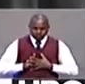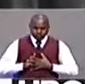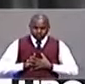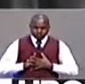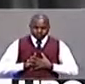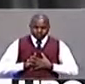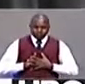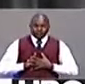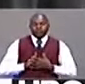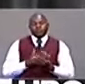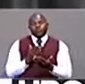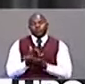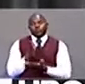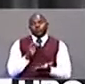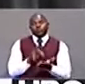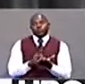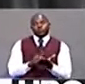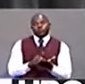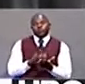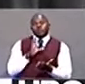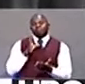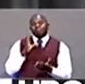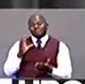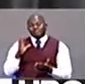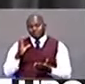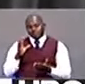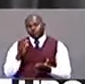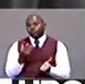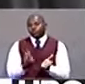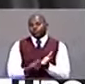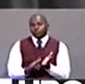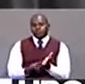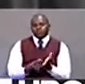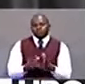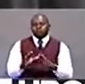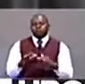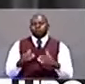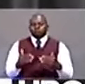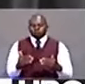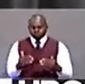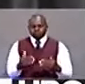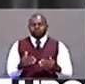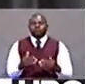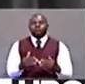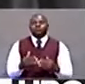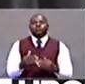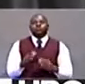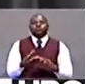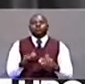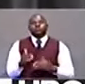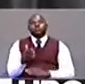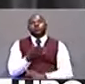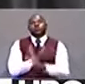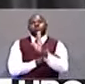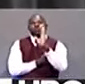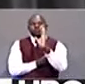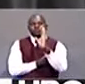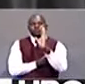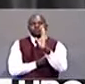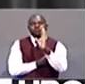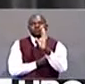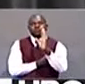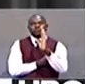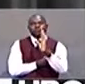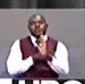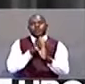a gallant son of Uganda and the shepherd of God,